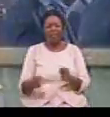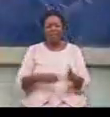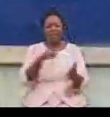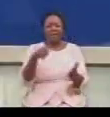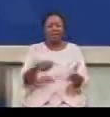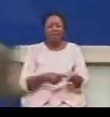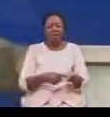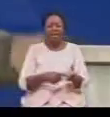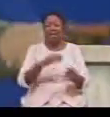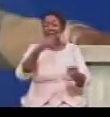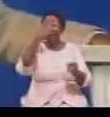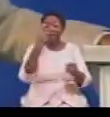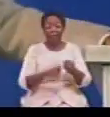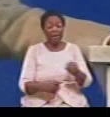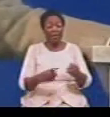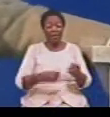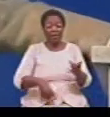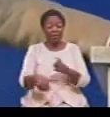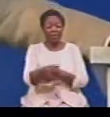This final day,